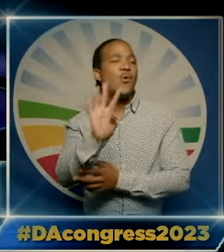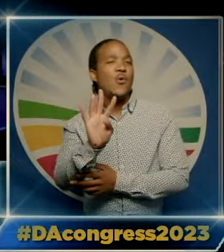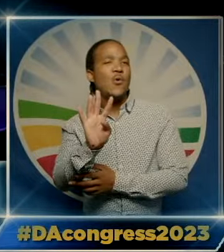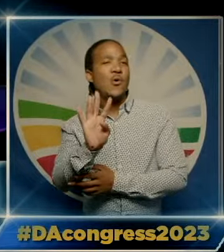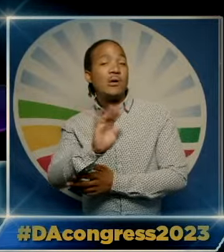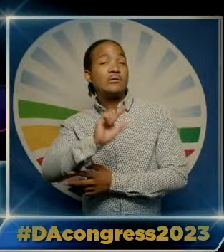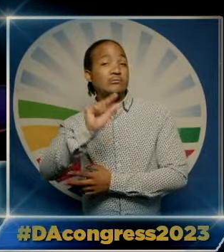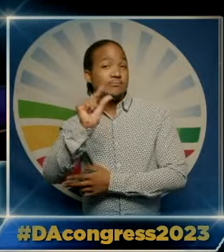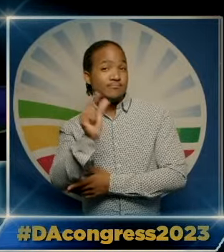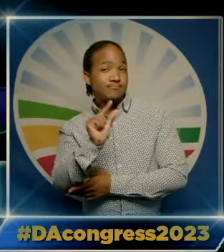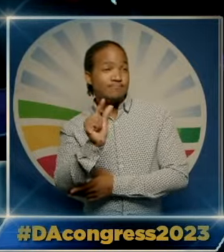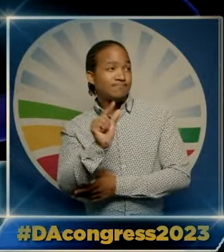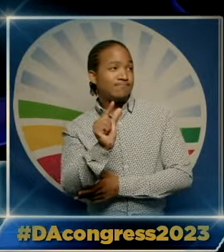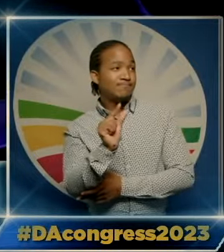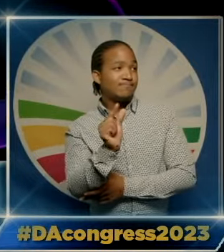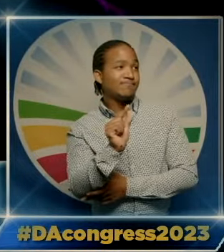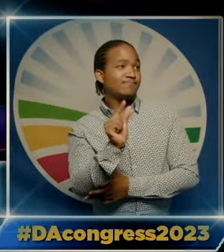2024